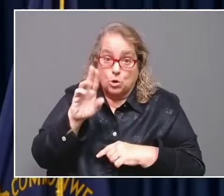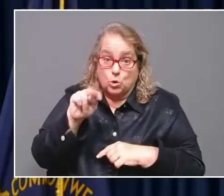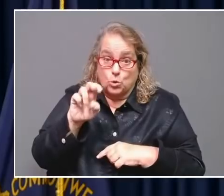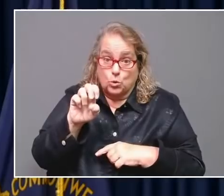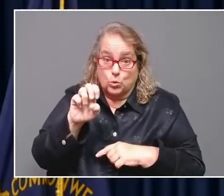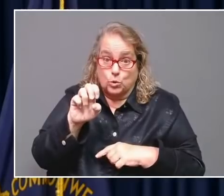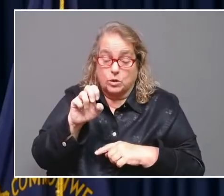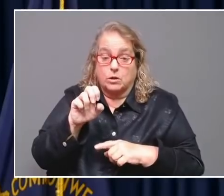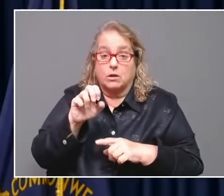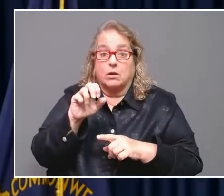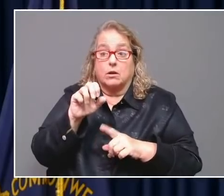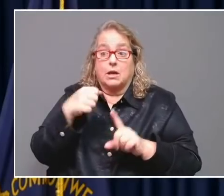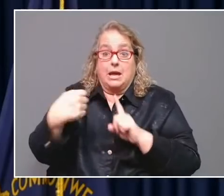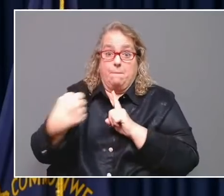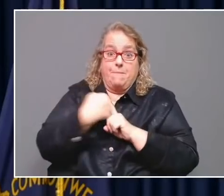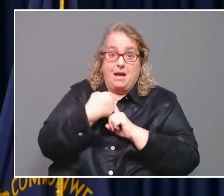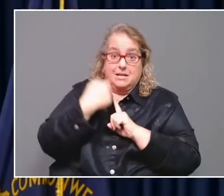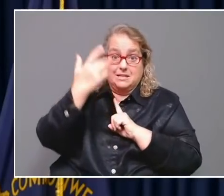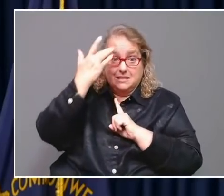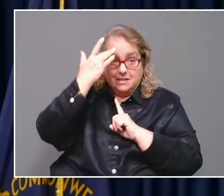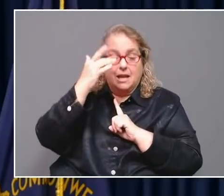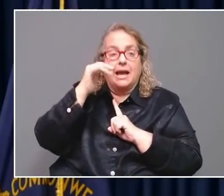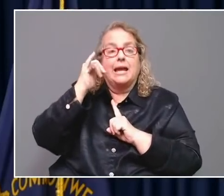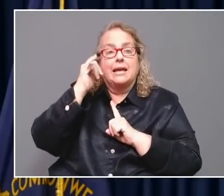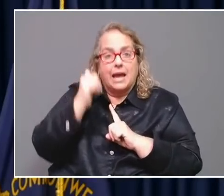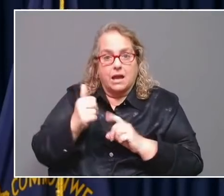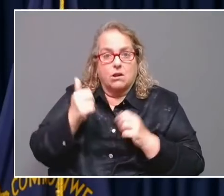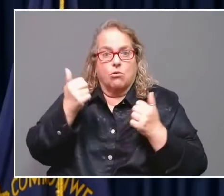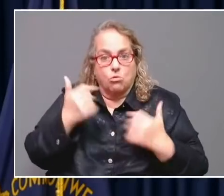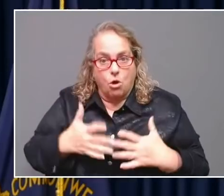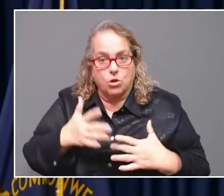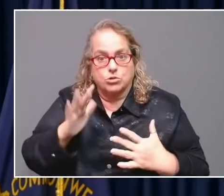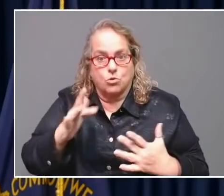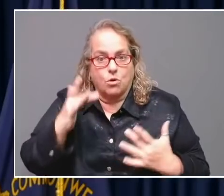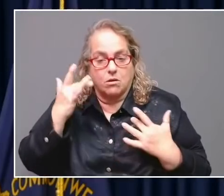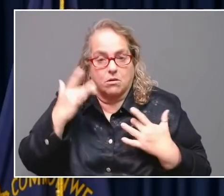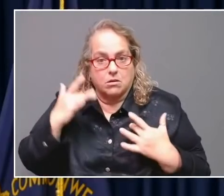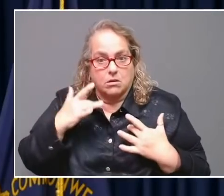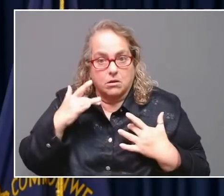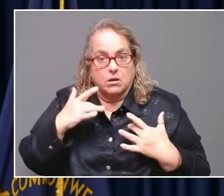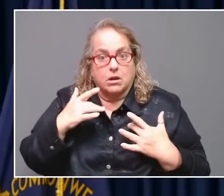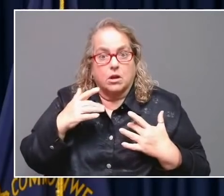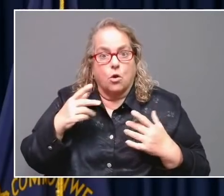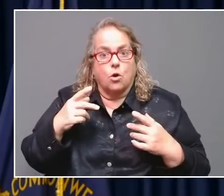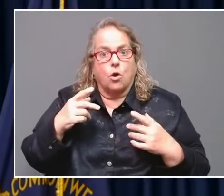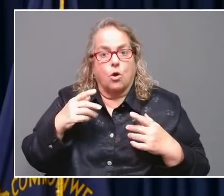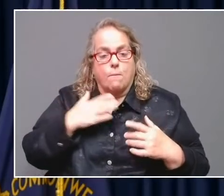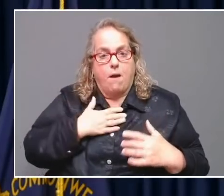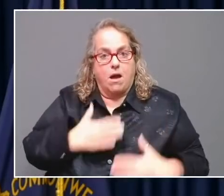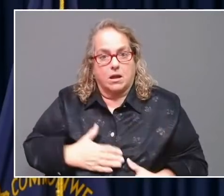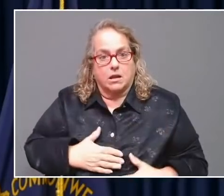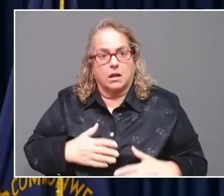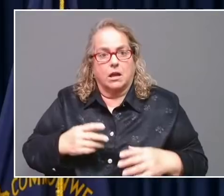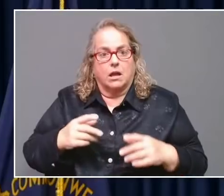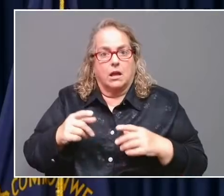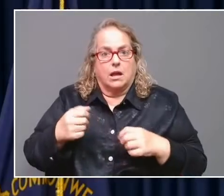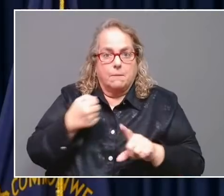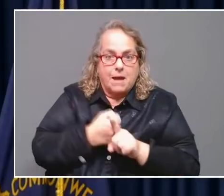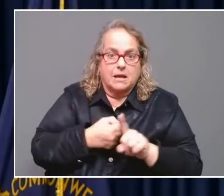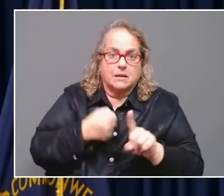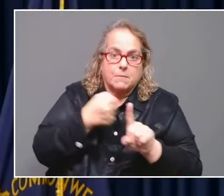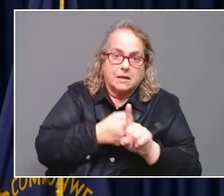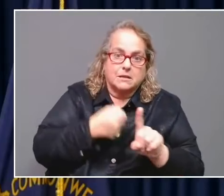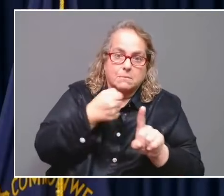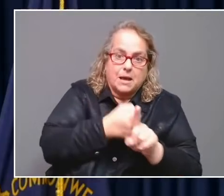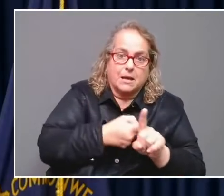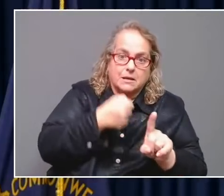also have impact on the monoclonal antibodies, which essentially are laboratory synthesized antibodies. So it could impact adversely